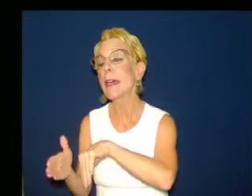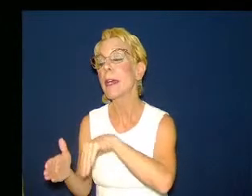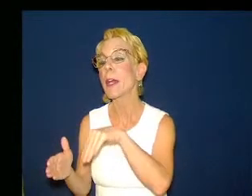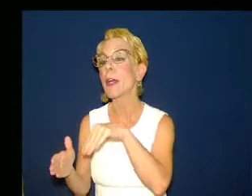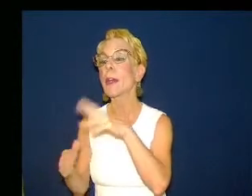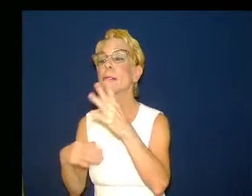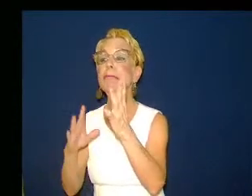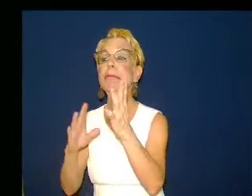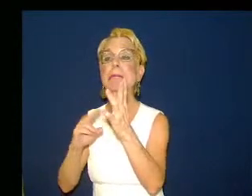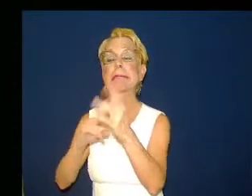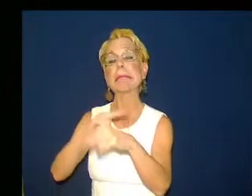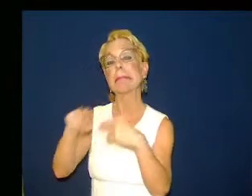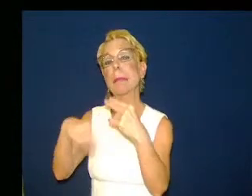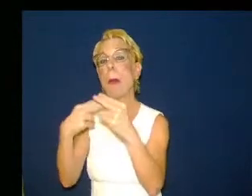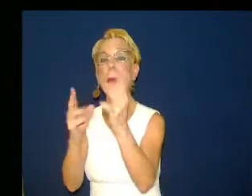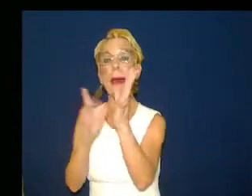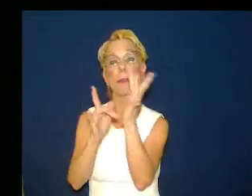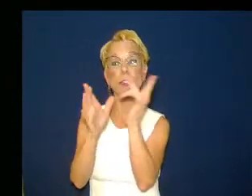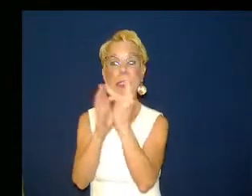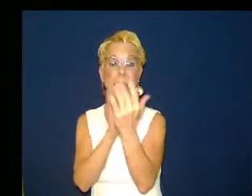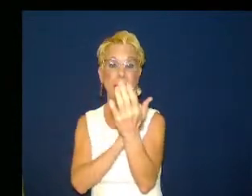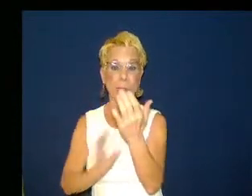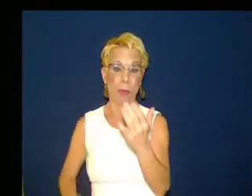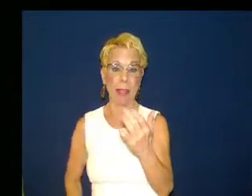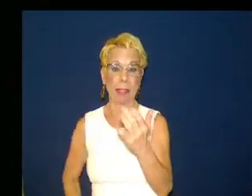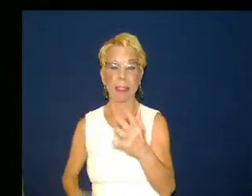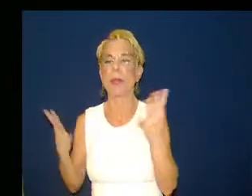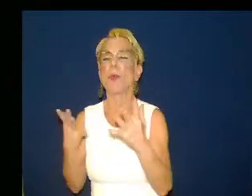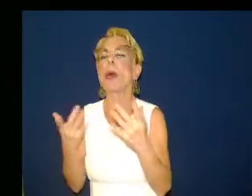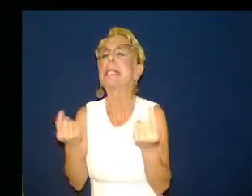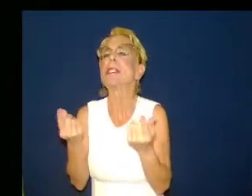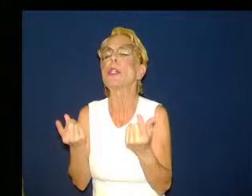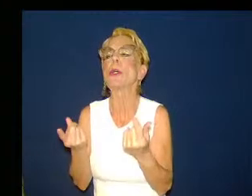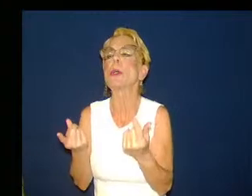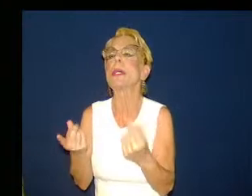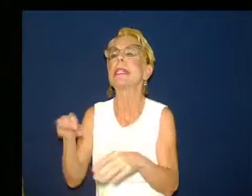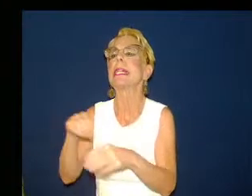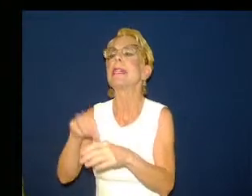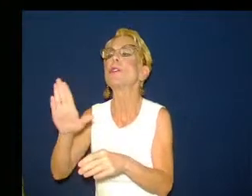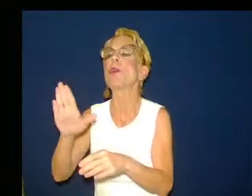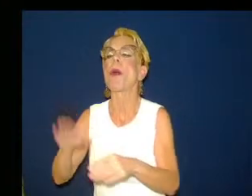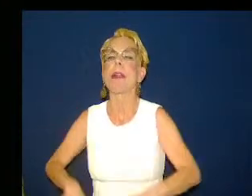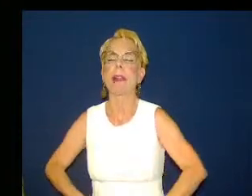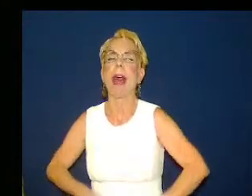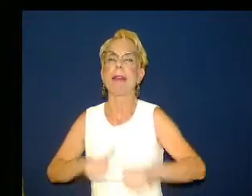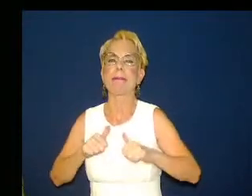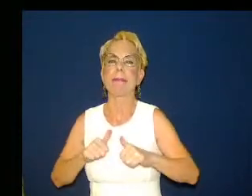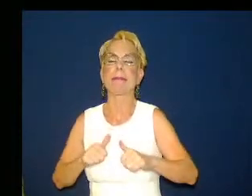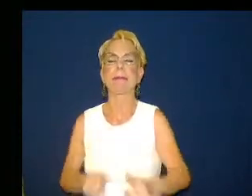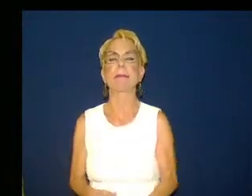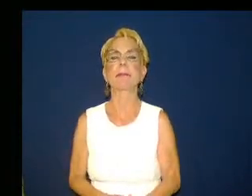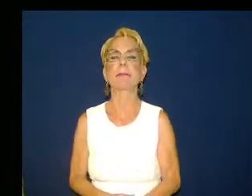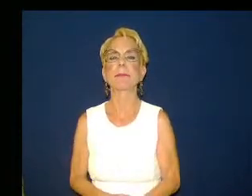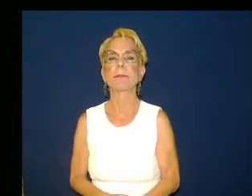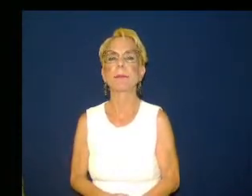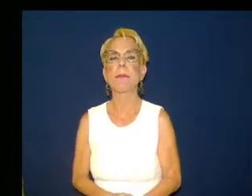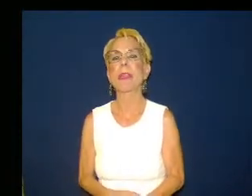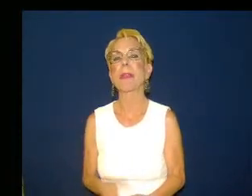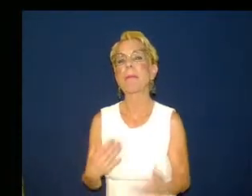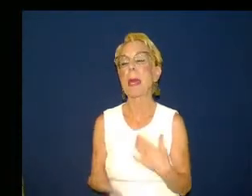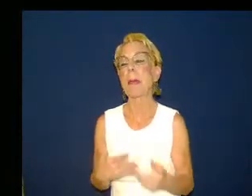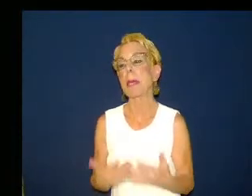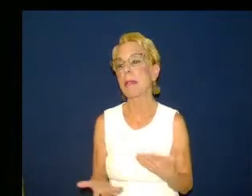every opportunity we have this week, think about this. Is this another opportunity, another door that's